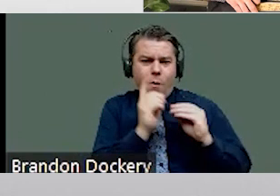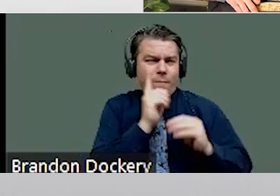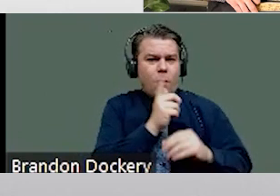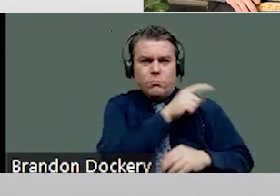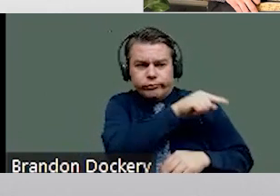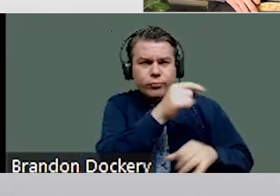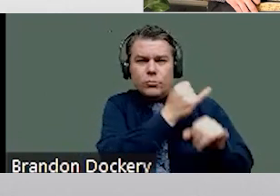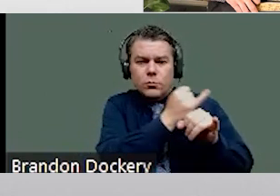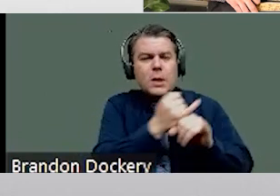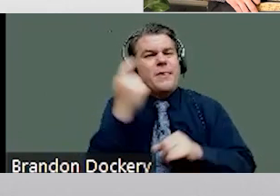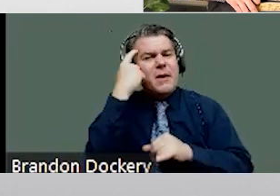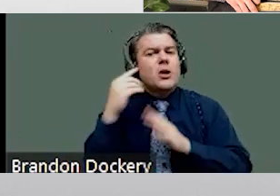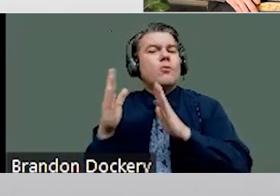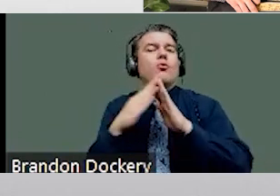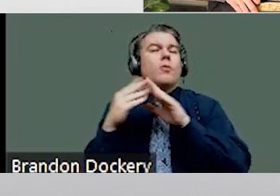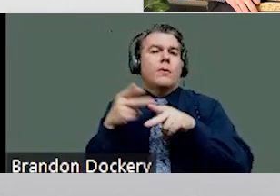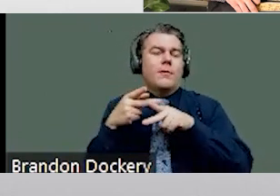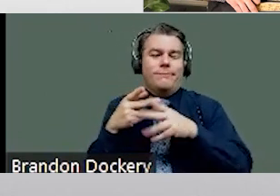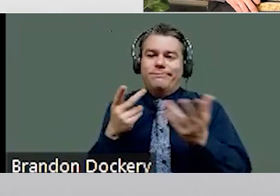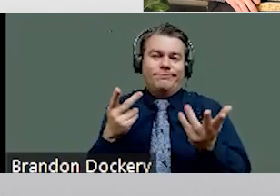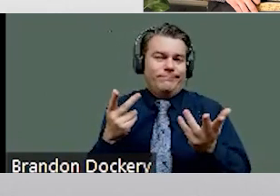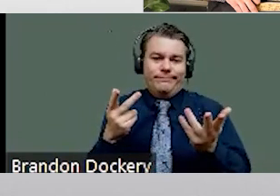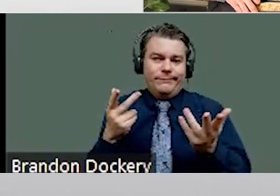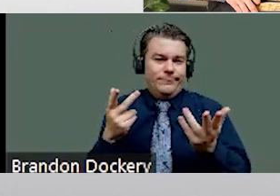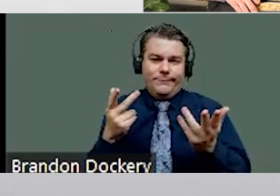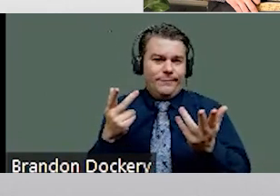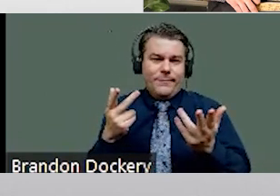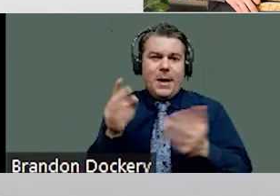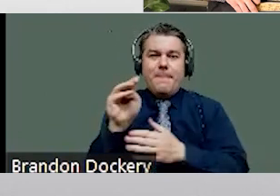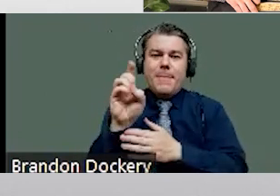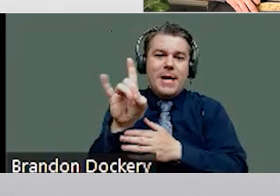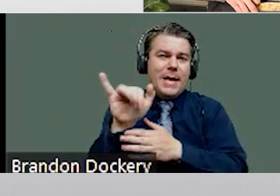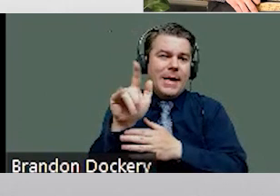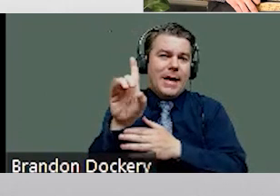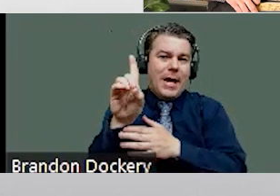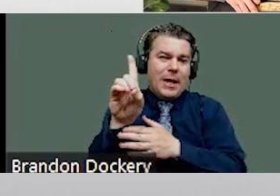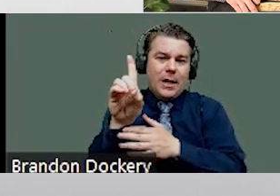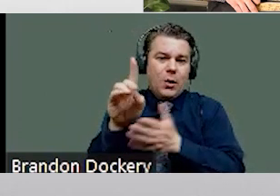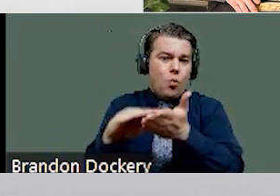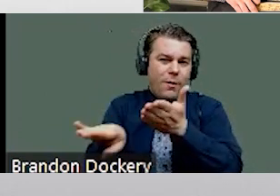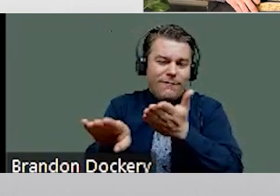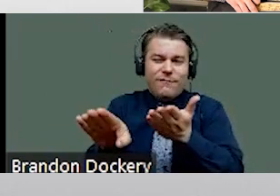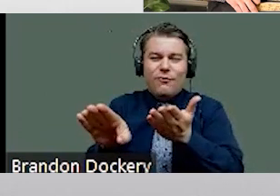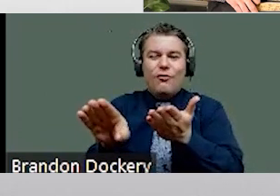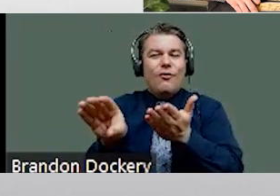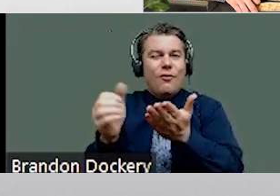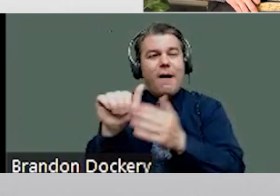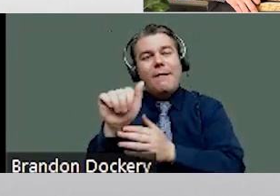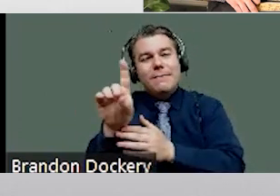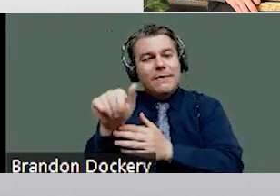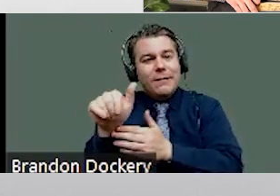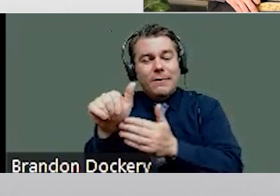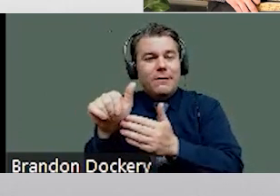and considering community care. Now, this is decades before Medicaid waivers and obviously